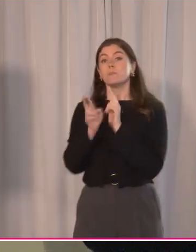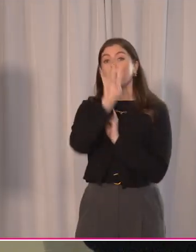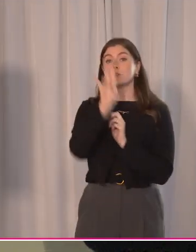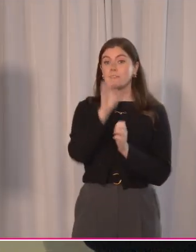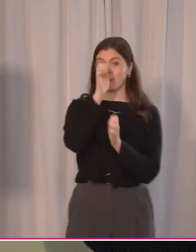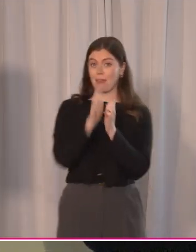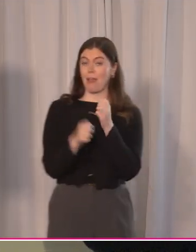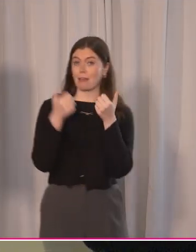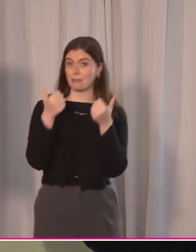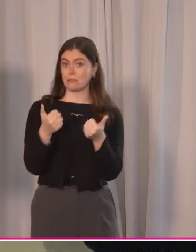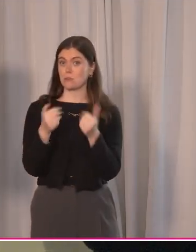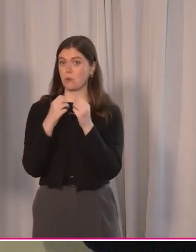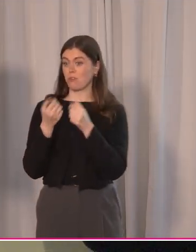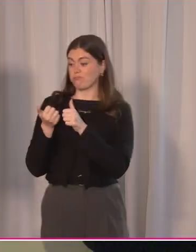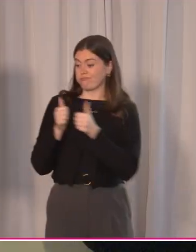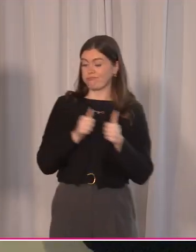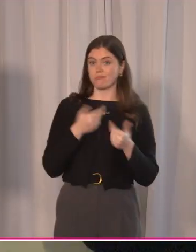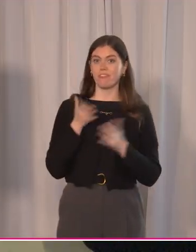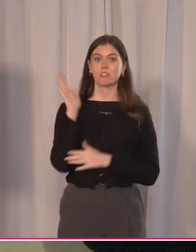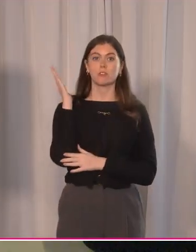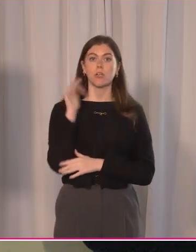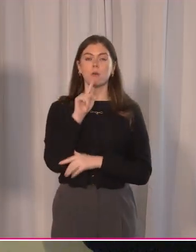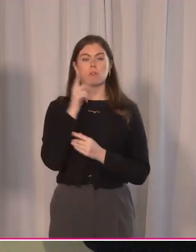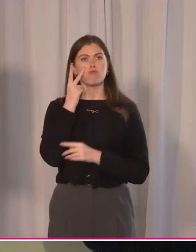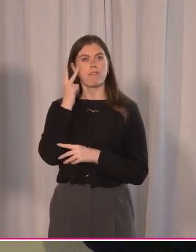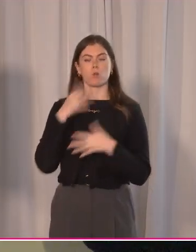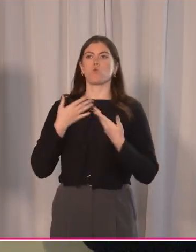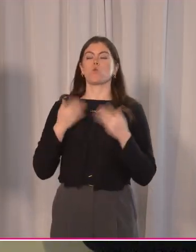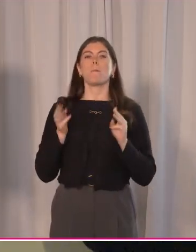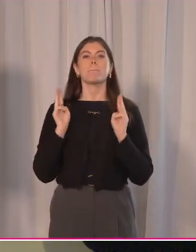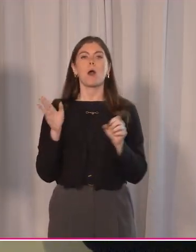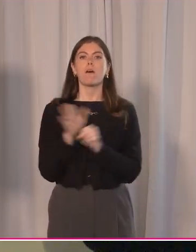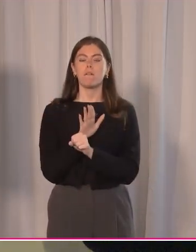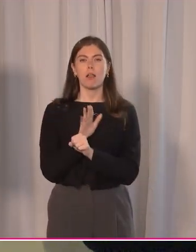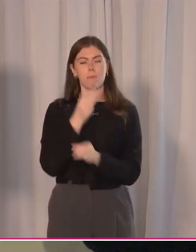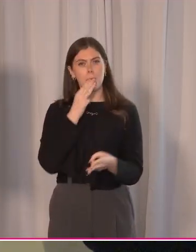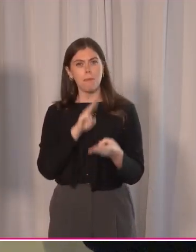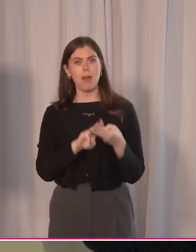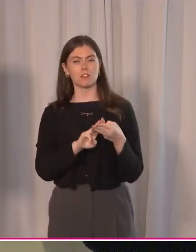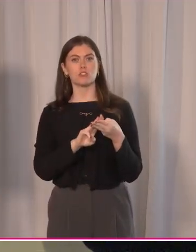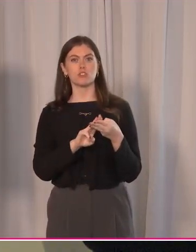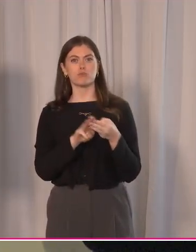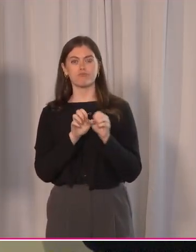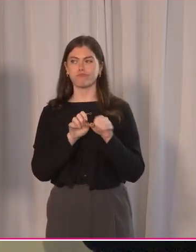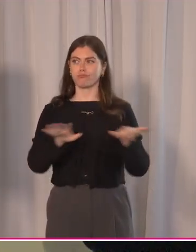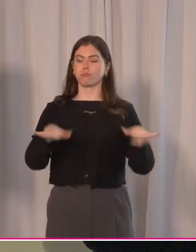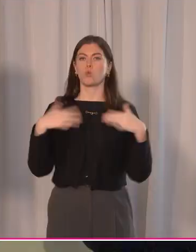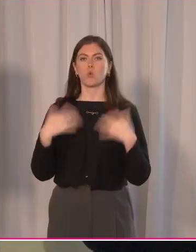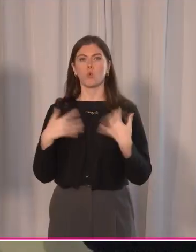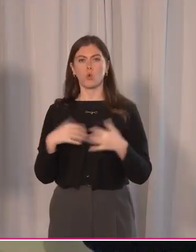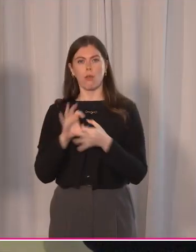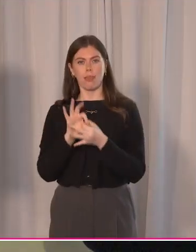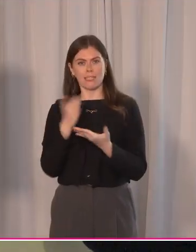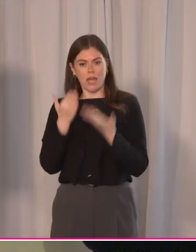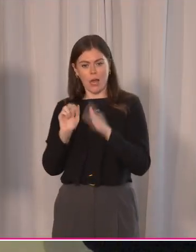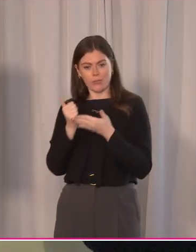but just to reflect on, how powerful, that the message that you've made there in relation to how do we